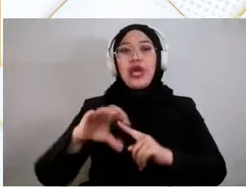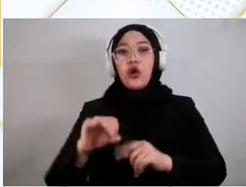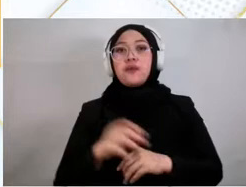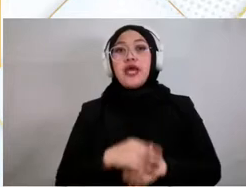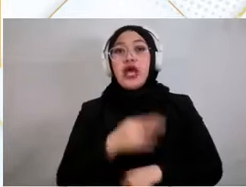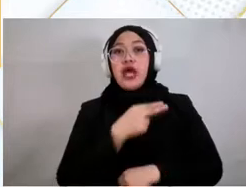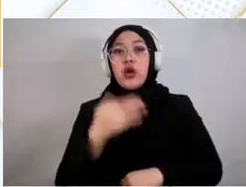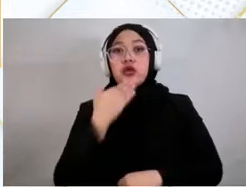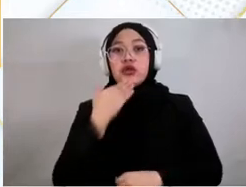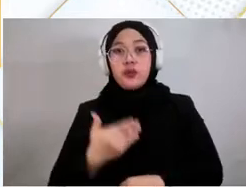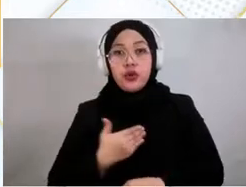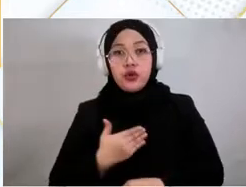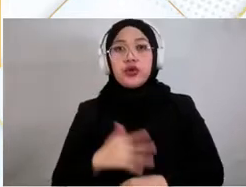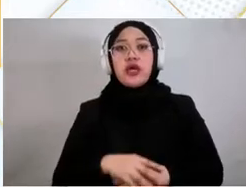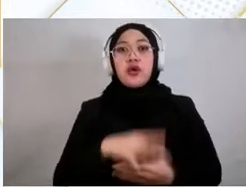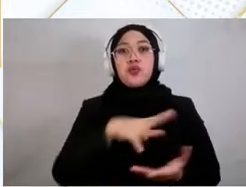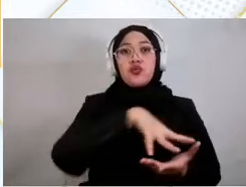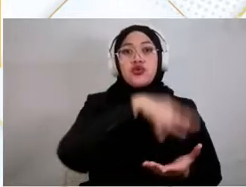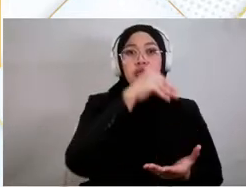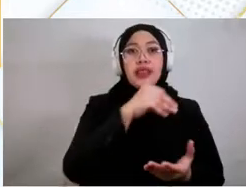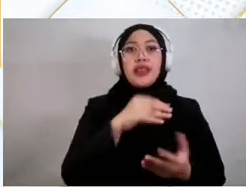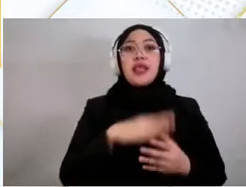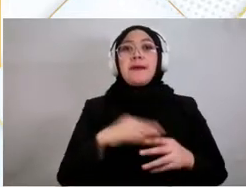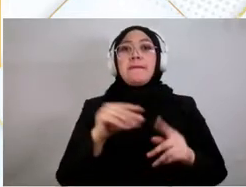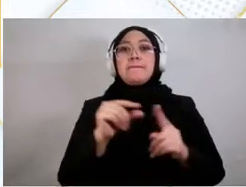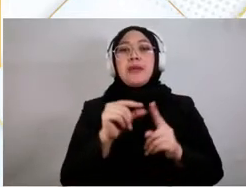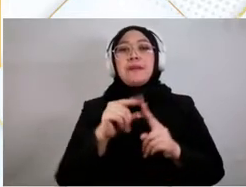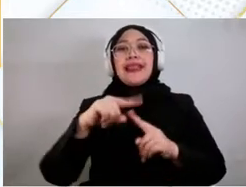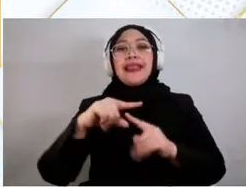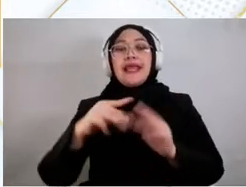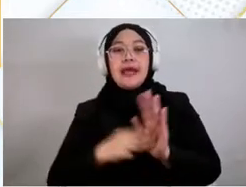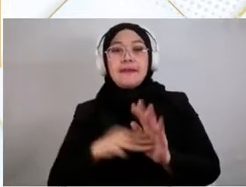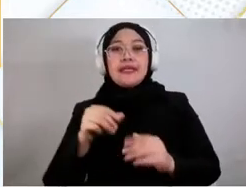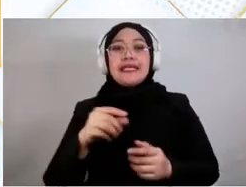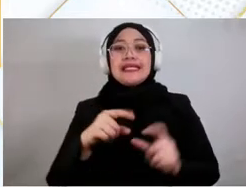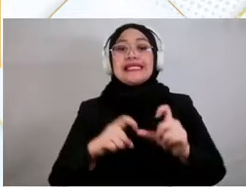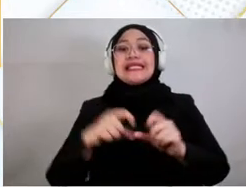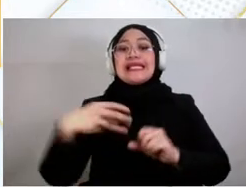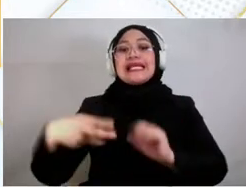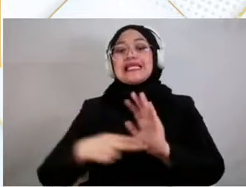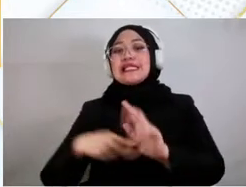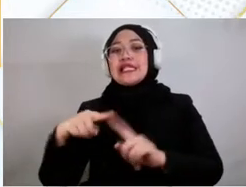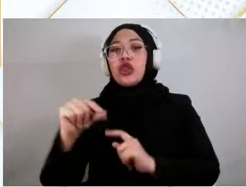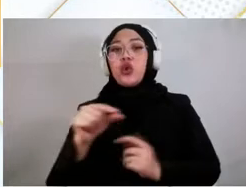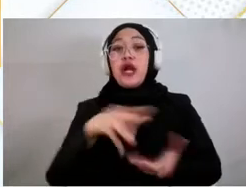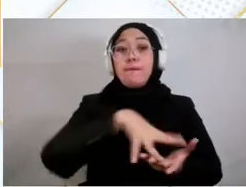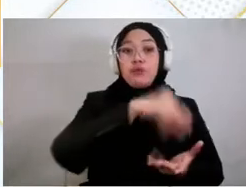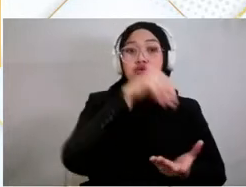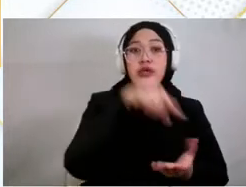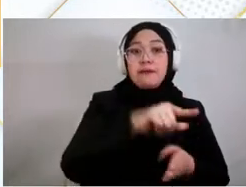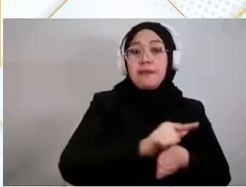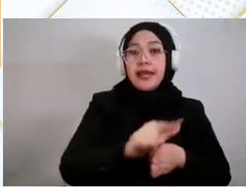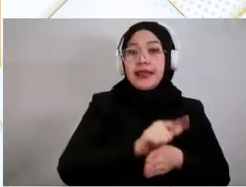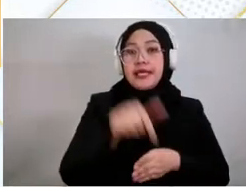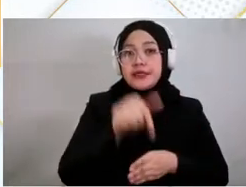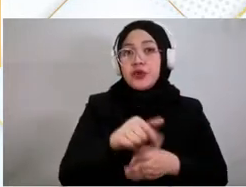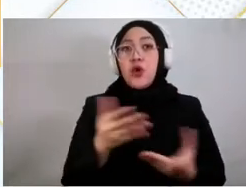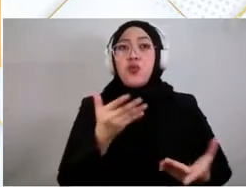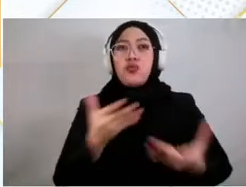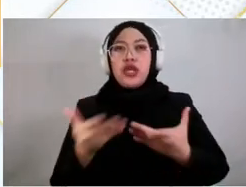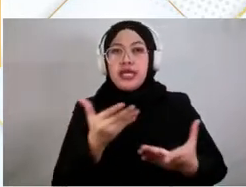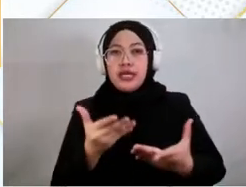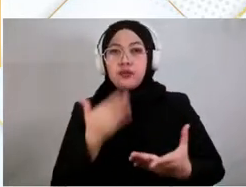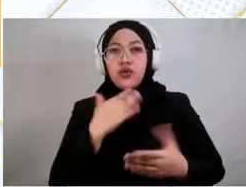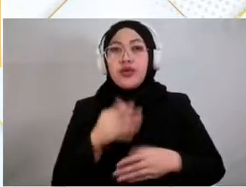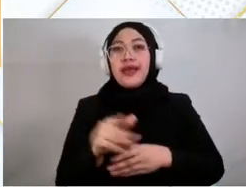Peace and Security Center in Sentul, and I do agree with Ibu Sinaga that probably we can have a kind of